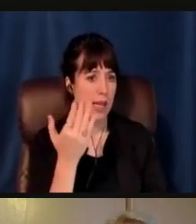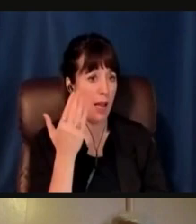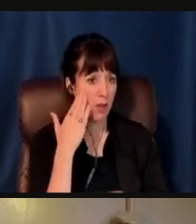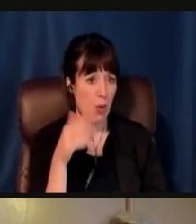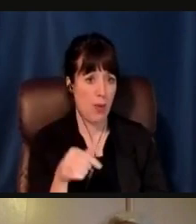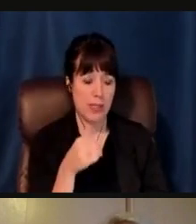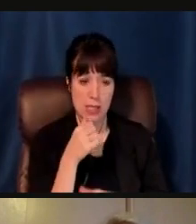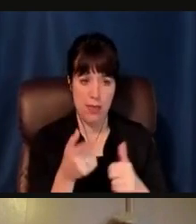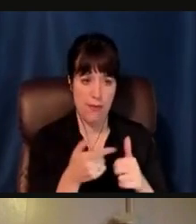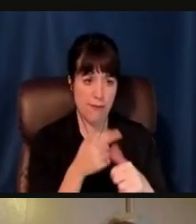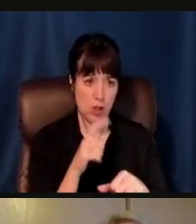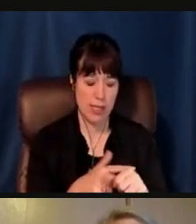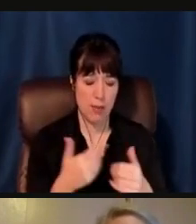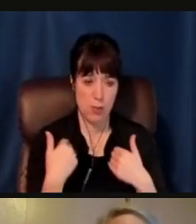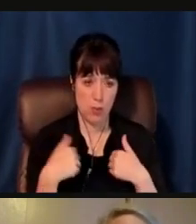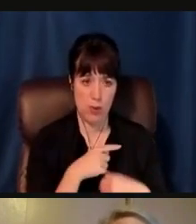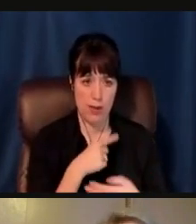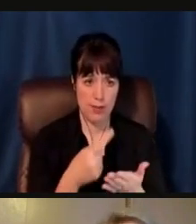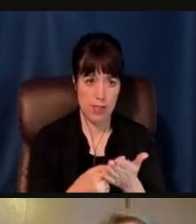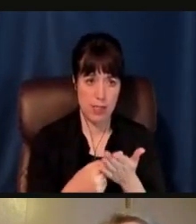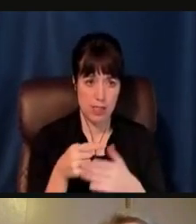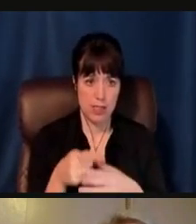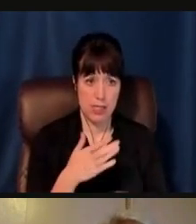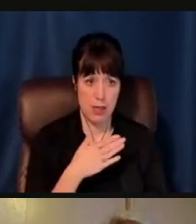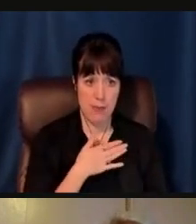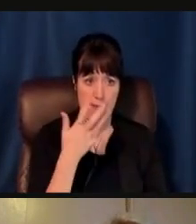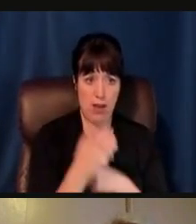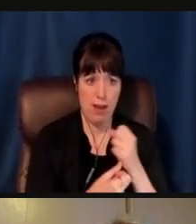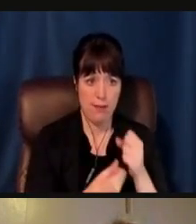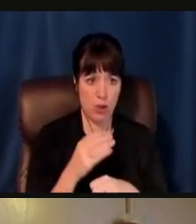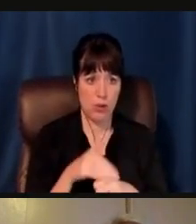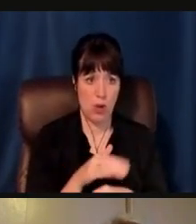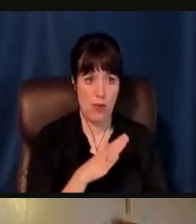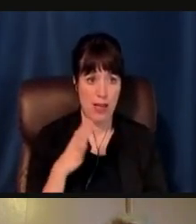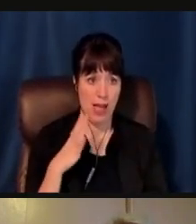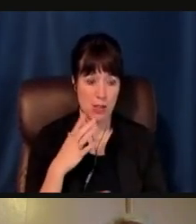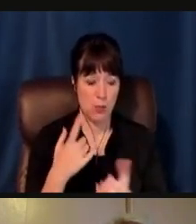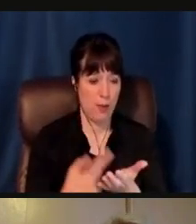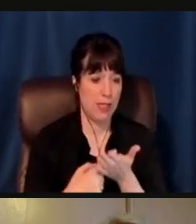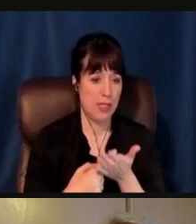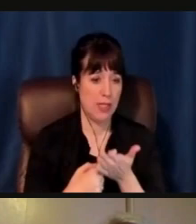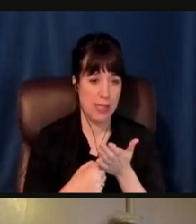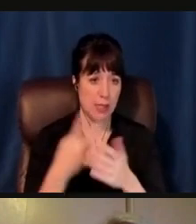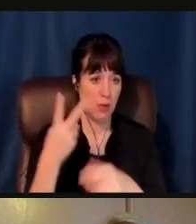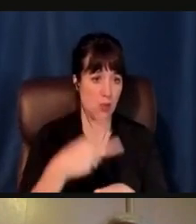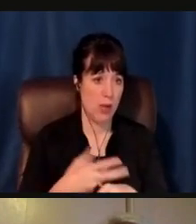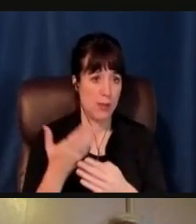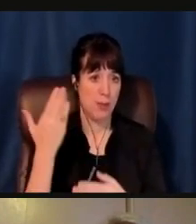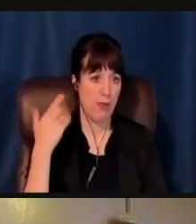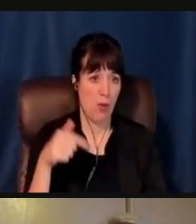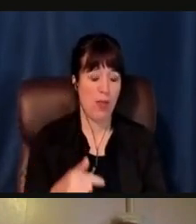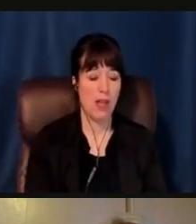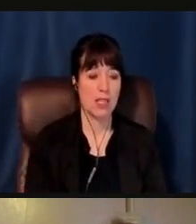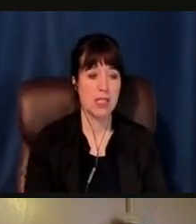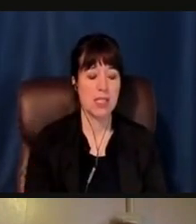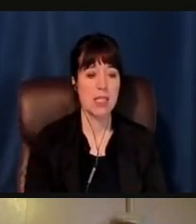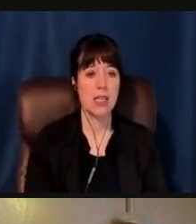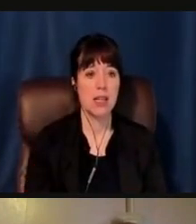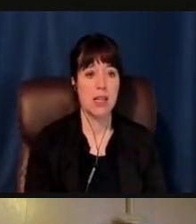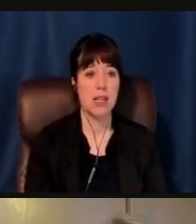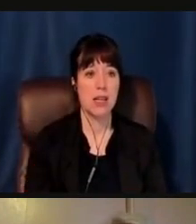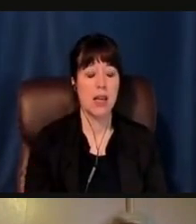the first time we've had this conversation in my 5 years on the council. We've had it at least two times before this.